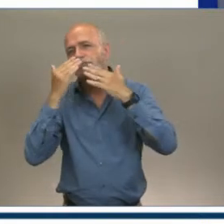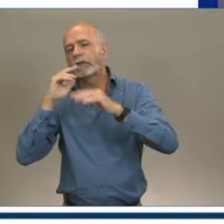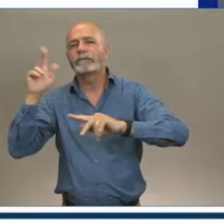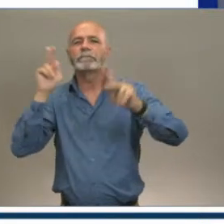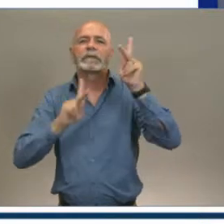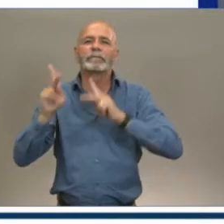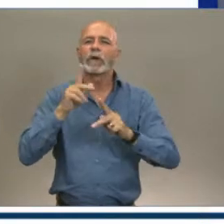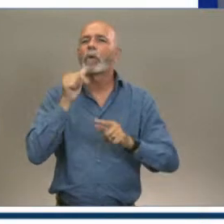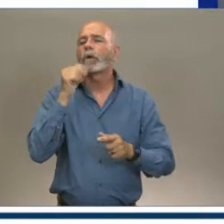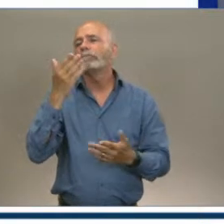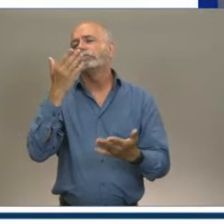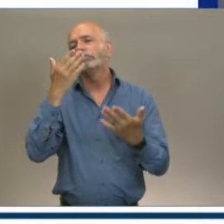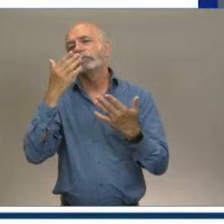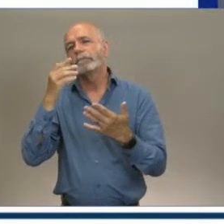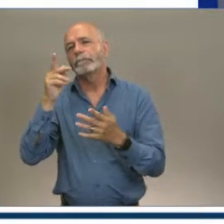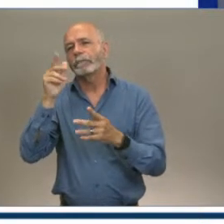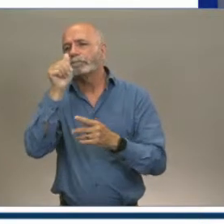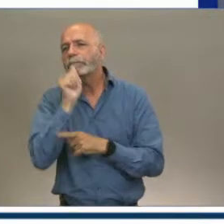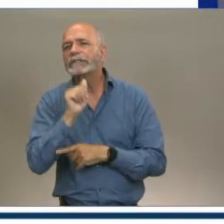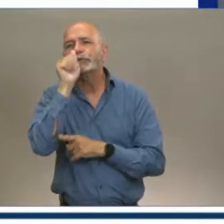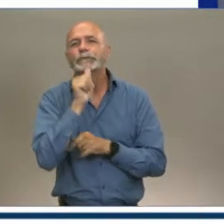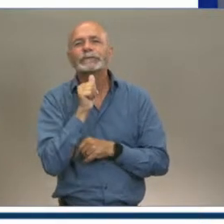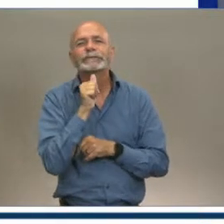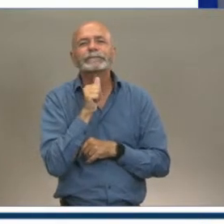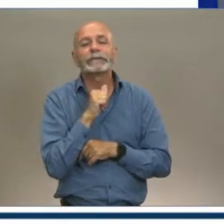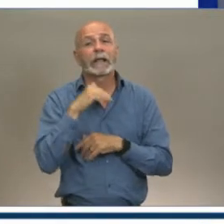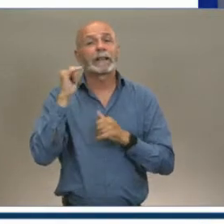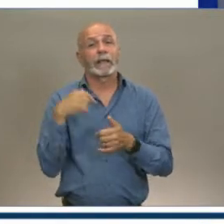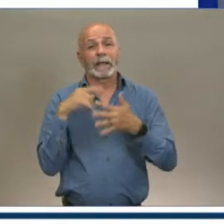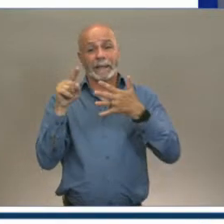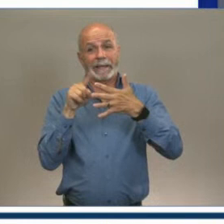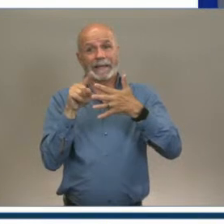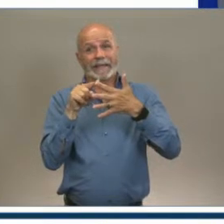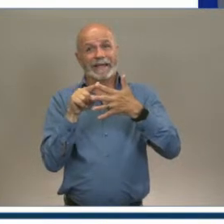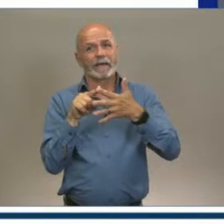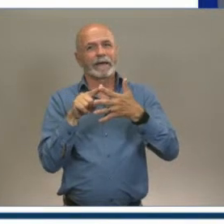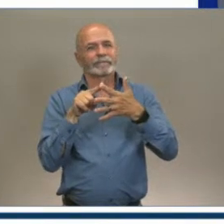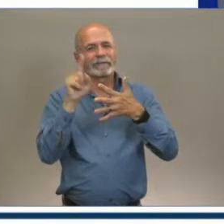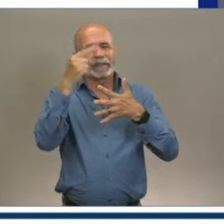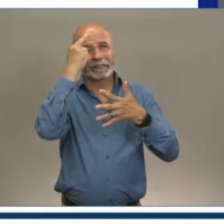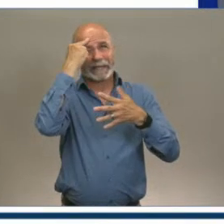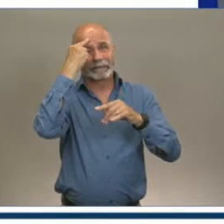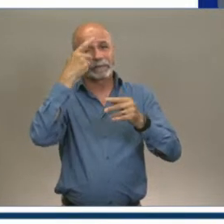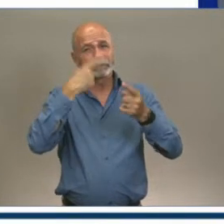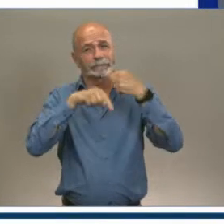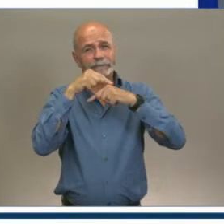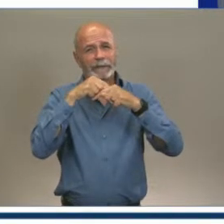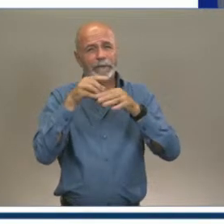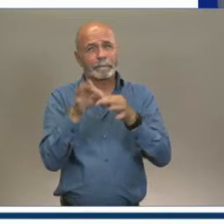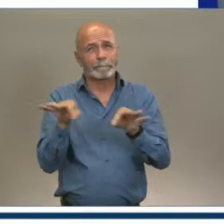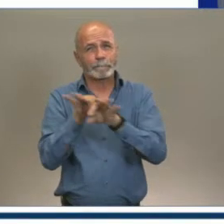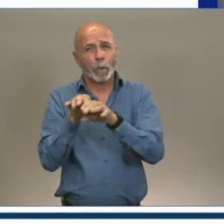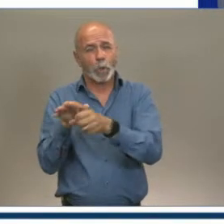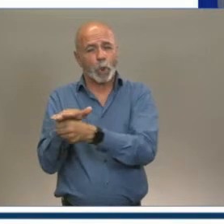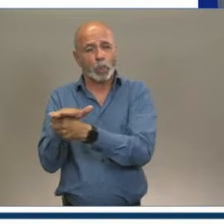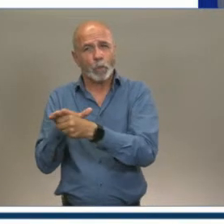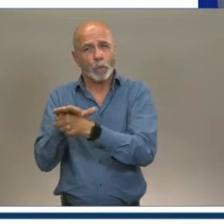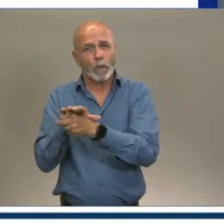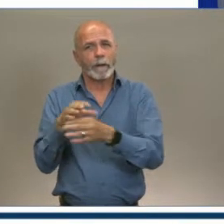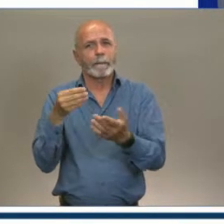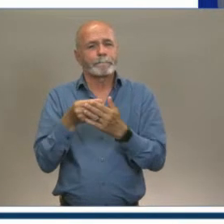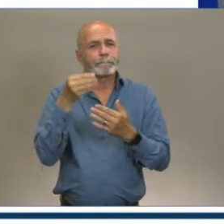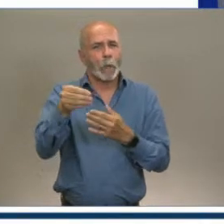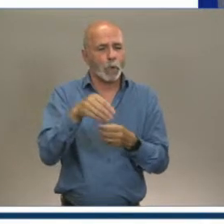patience. As we open up a little more, let's remind ourselves to think local, support local, and buy local. Our support for